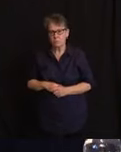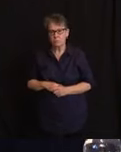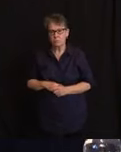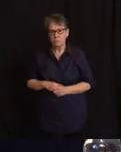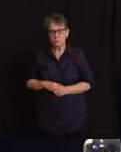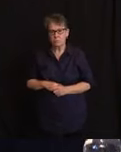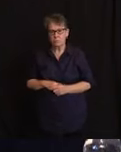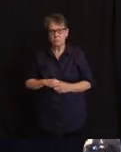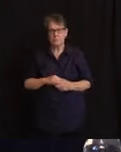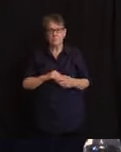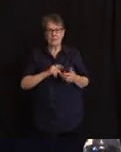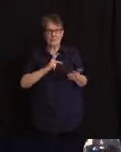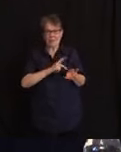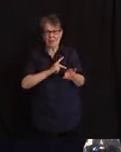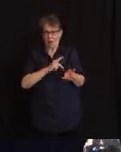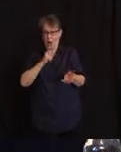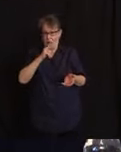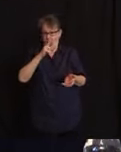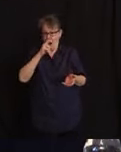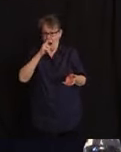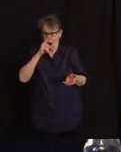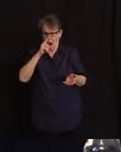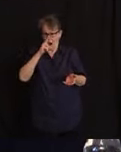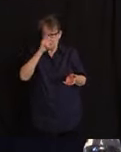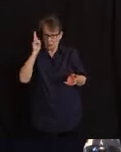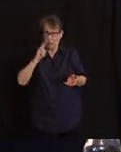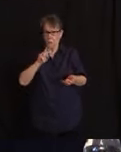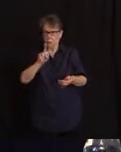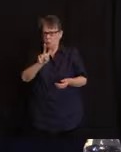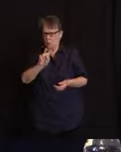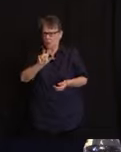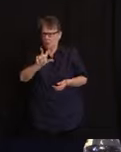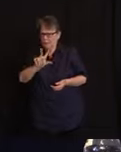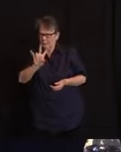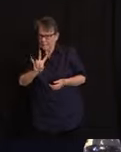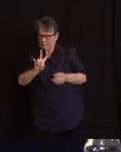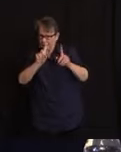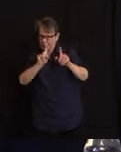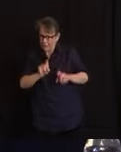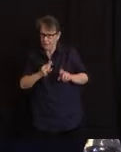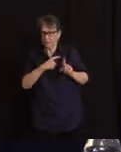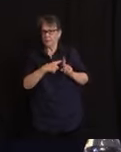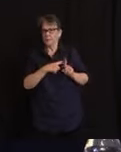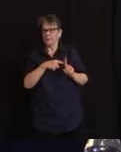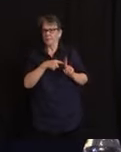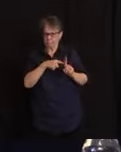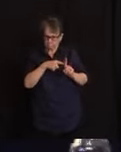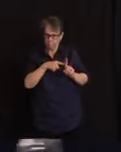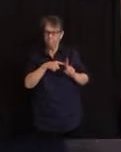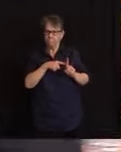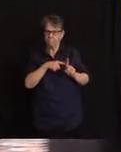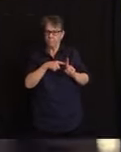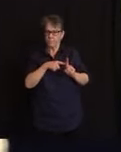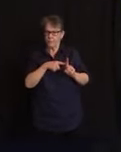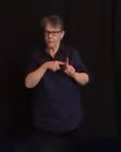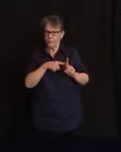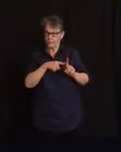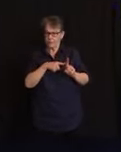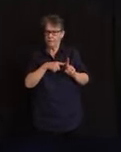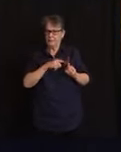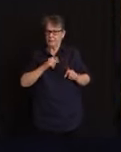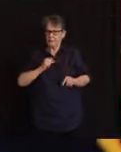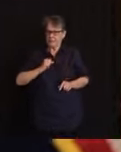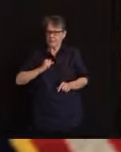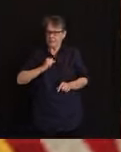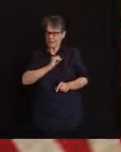and we have had 2 employee deaths. Pat, do you want to hit the Yes, sir. enforcement